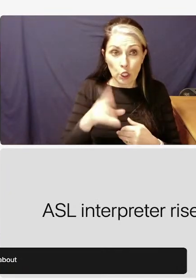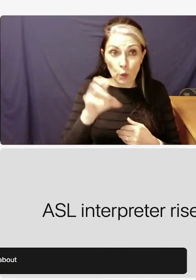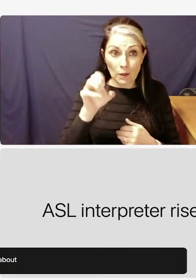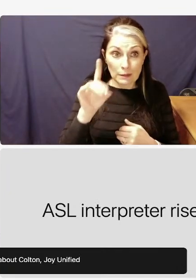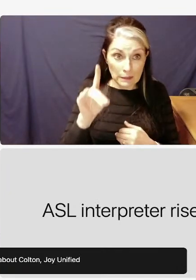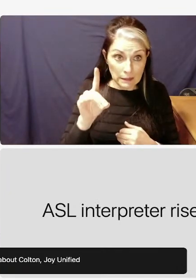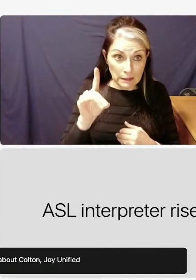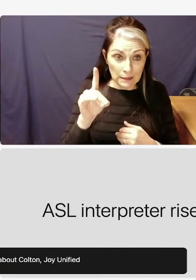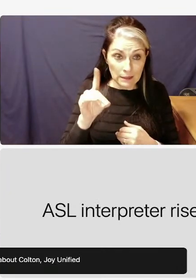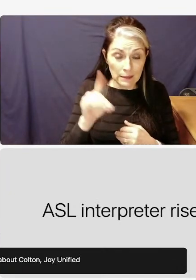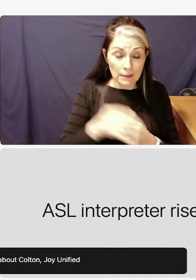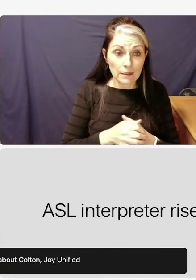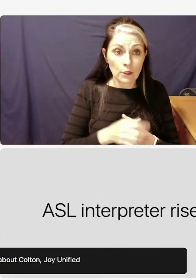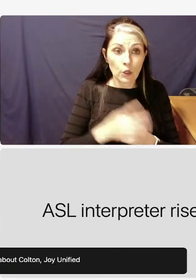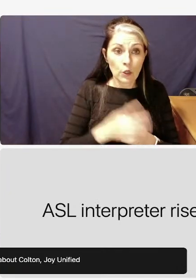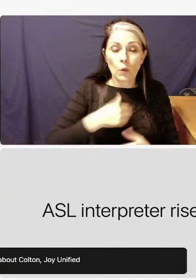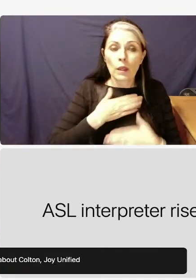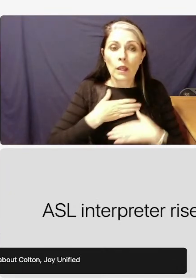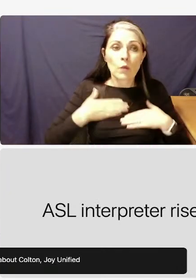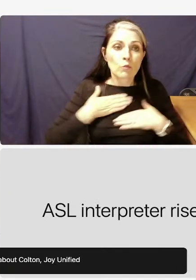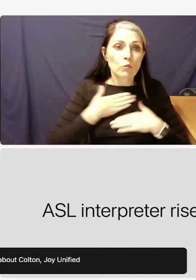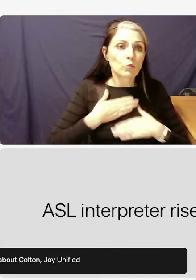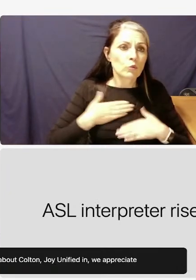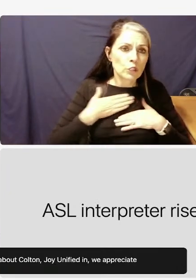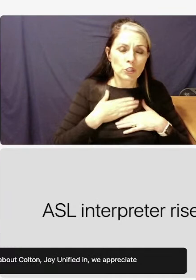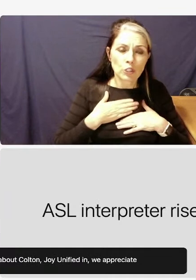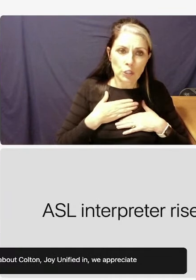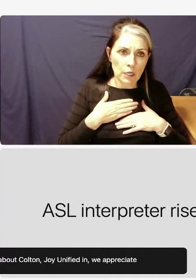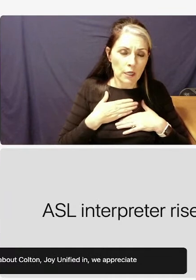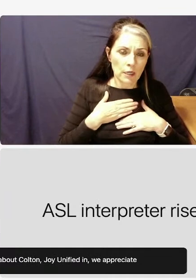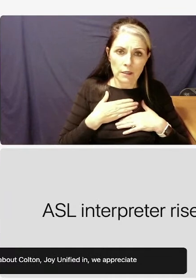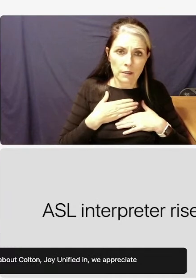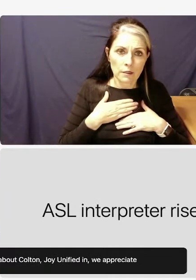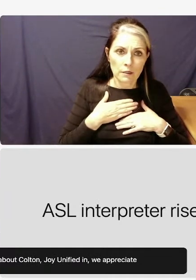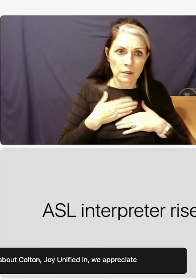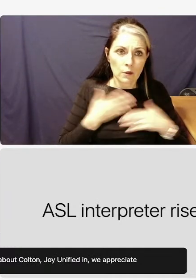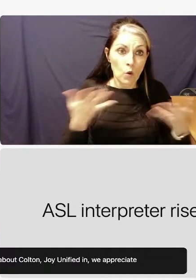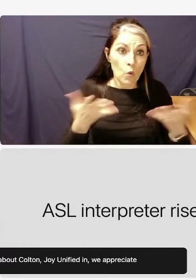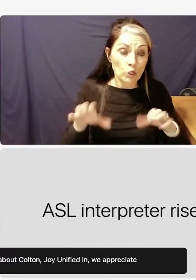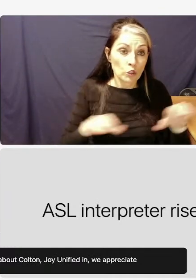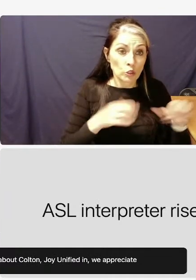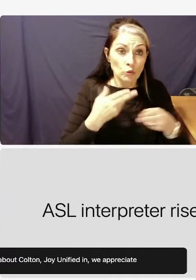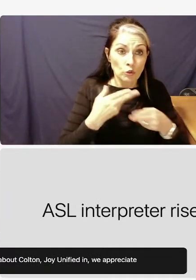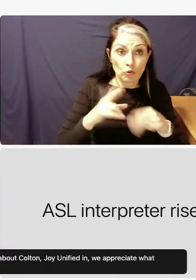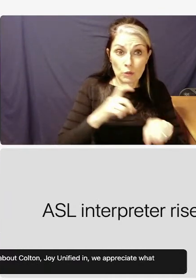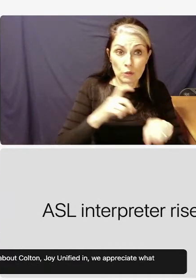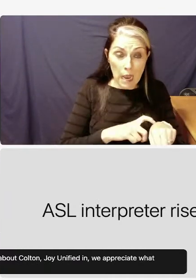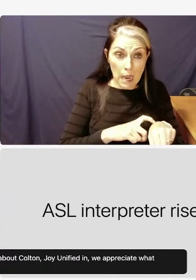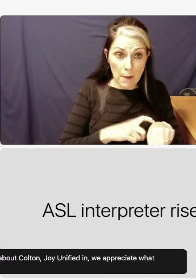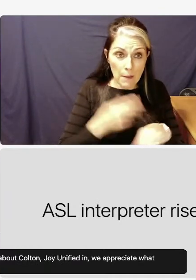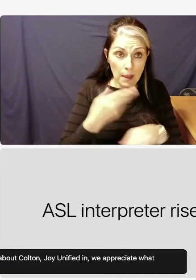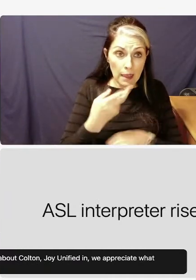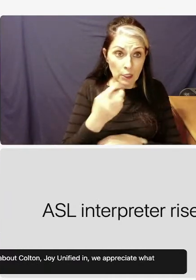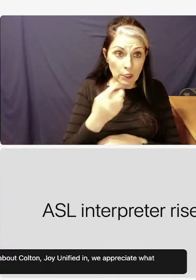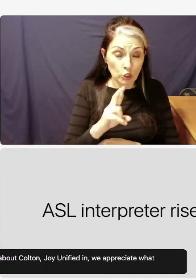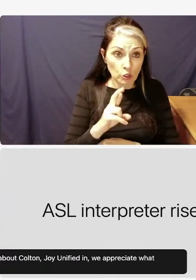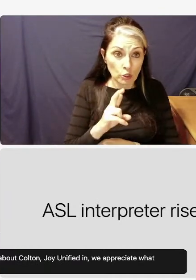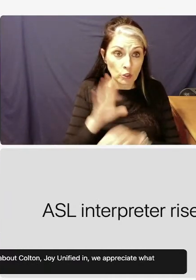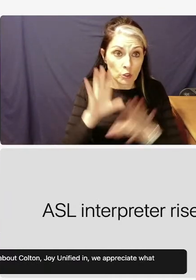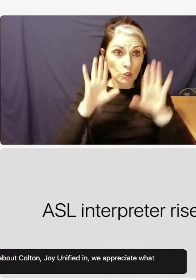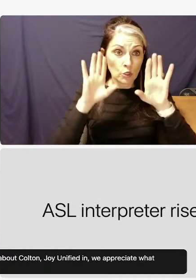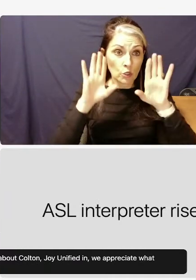uh and uh we we appreciate uh what what you've done in the short period of time hr is gonna it's in great